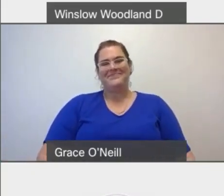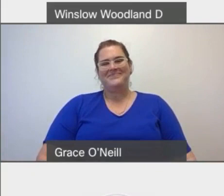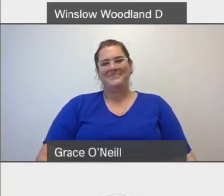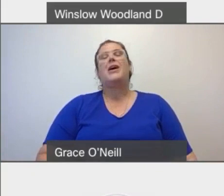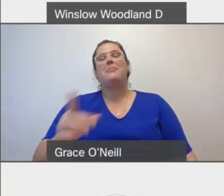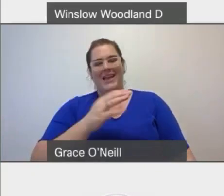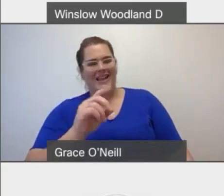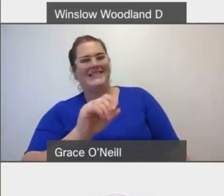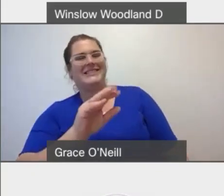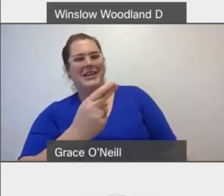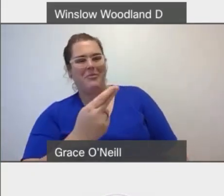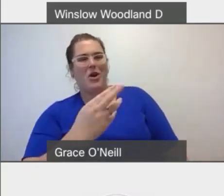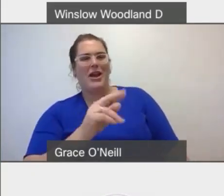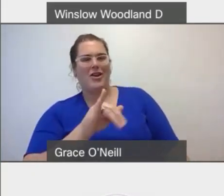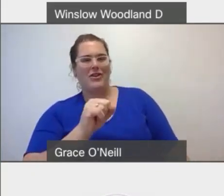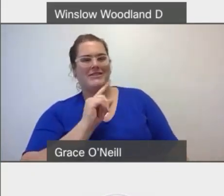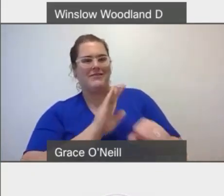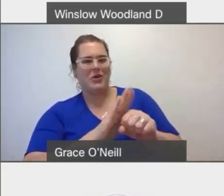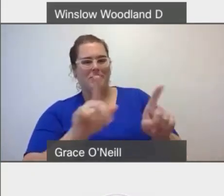And Deborah Harris, thank you.